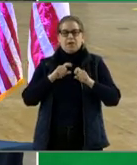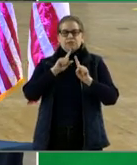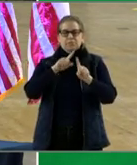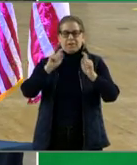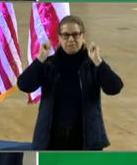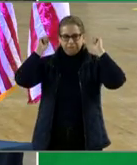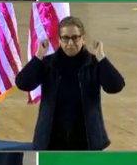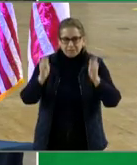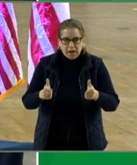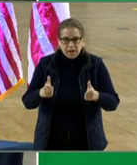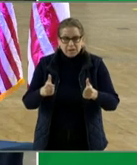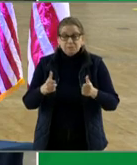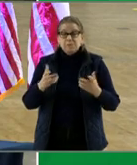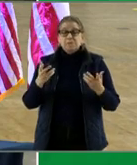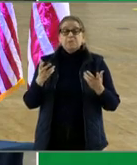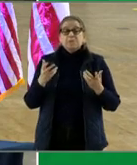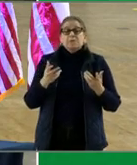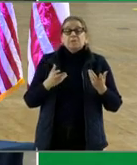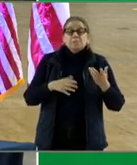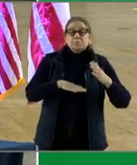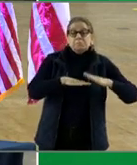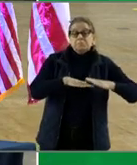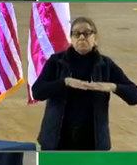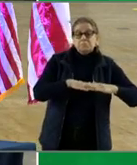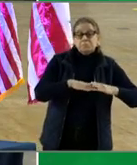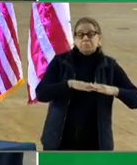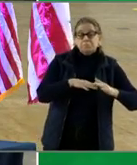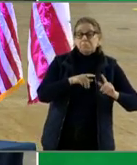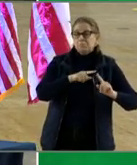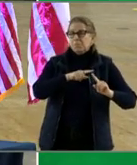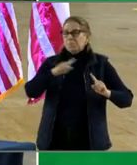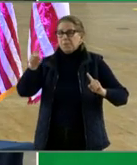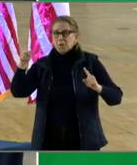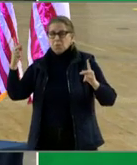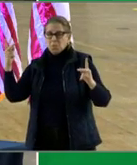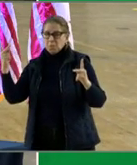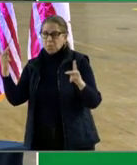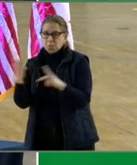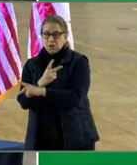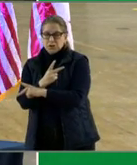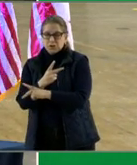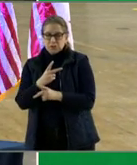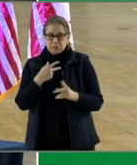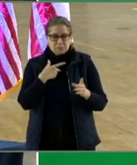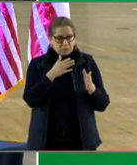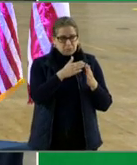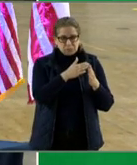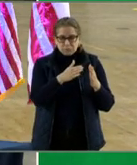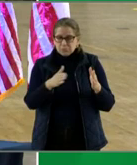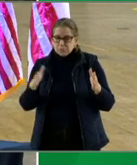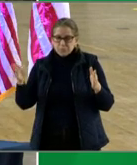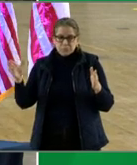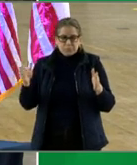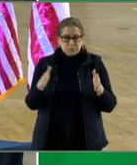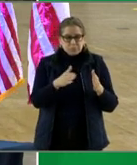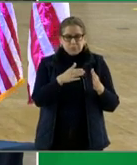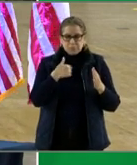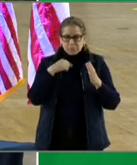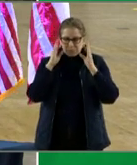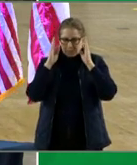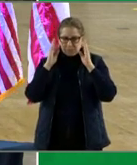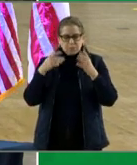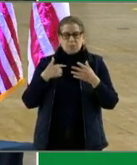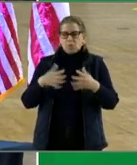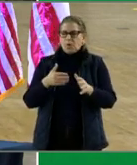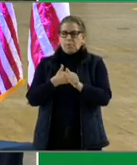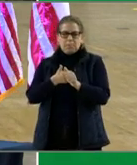cases or in the actual cases. So we're really paying attention to this as we go. We're not going to let it get in front of us to all extent